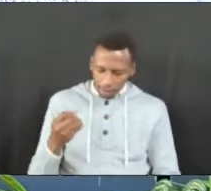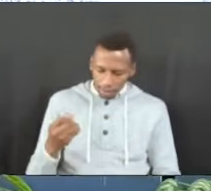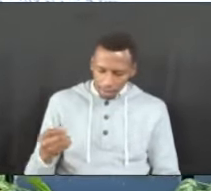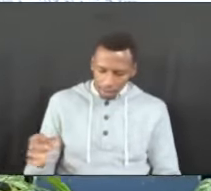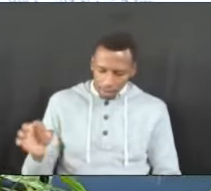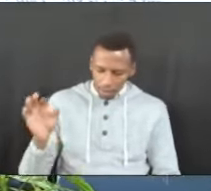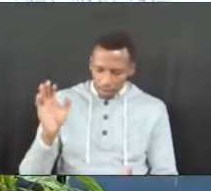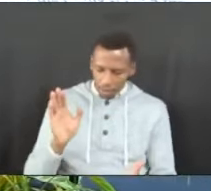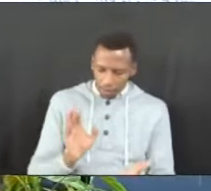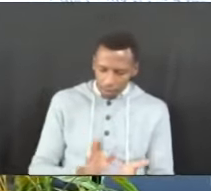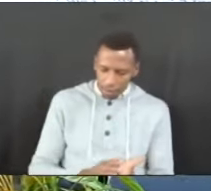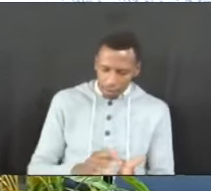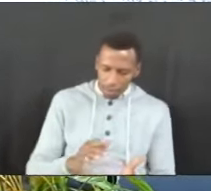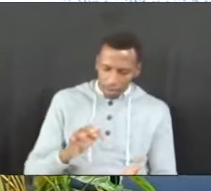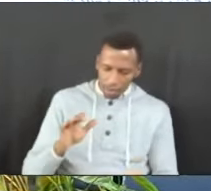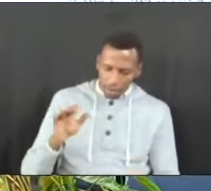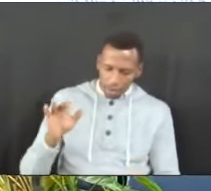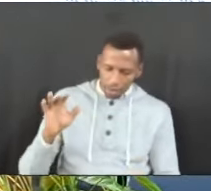Prince of